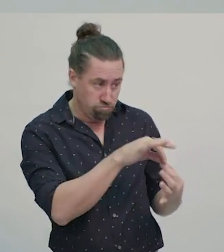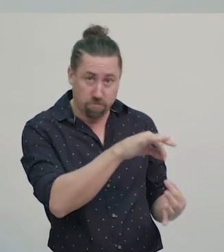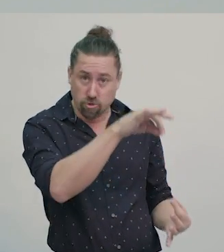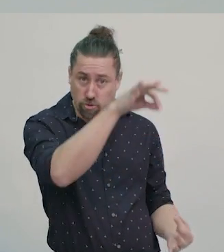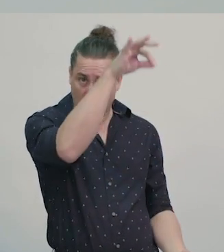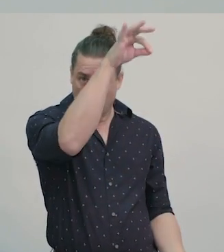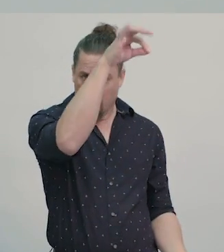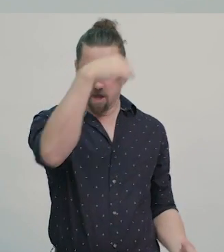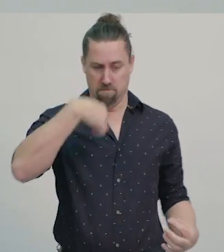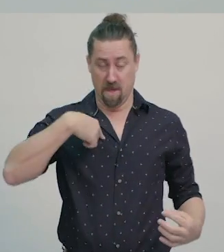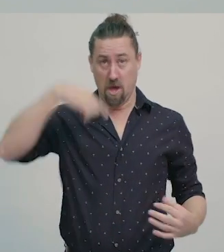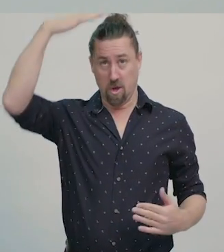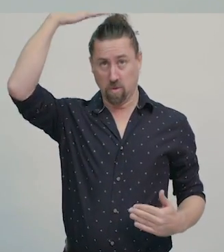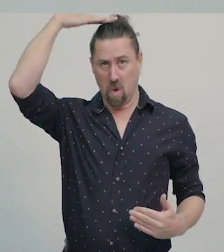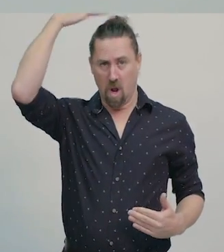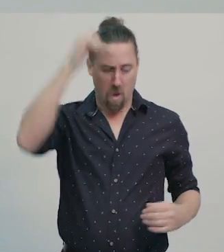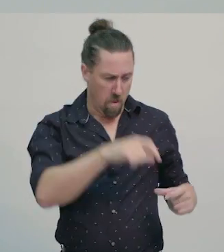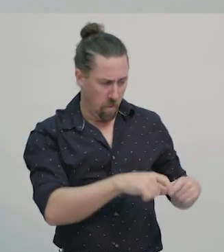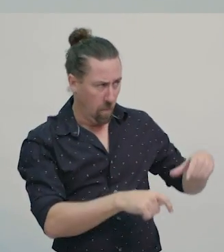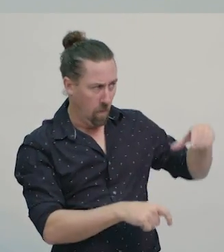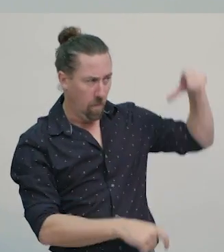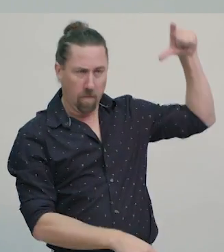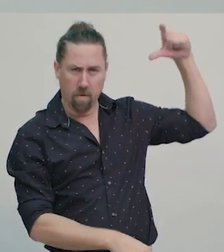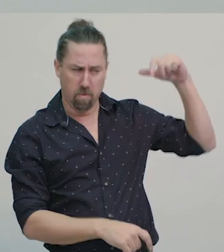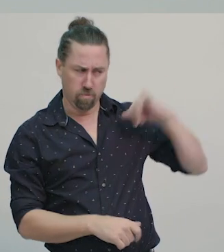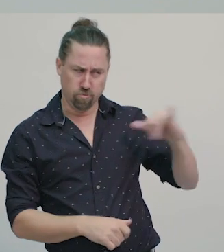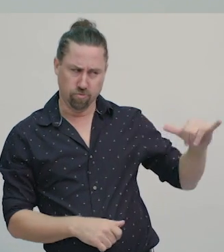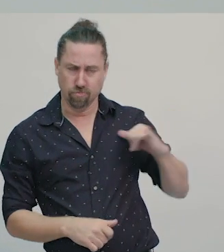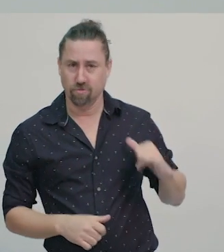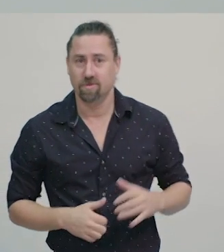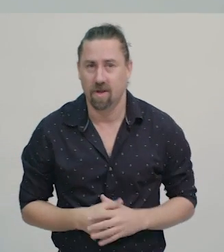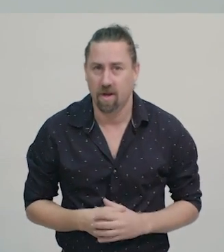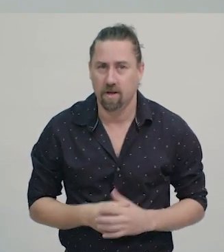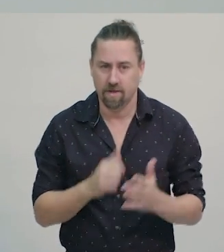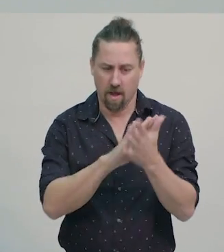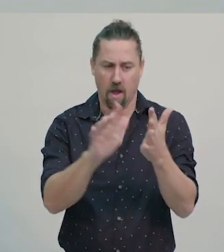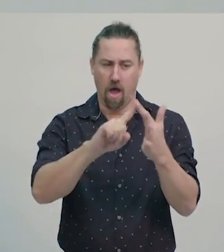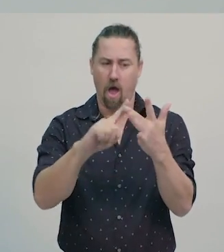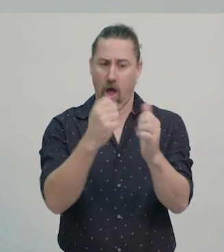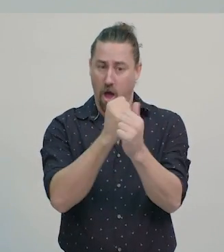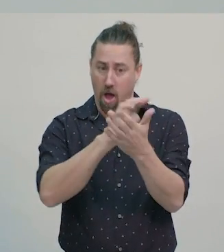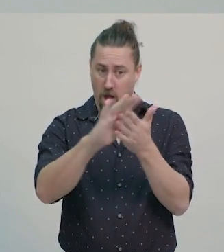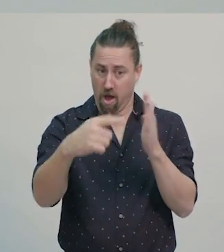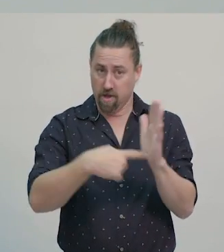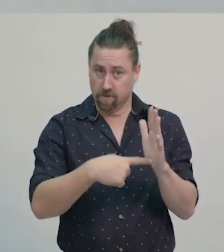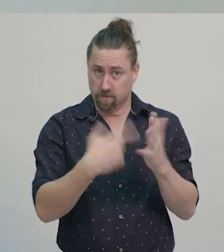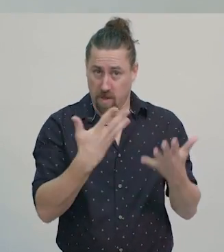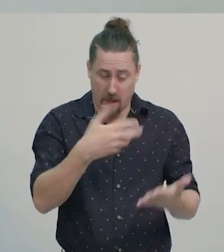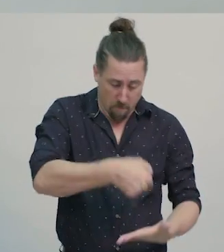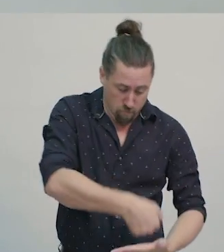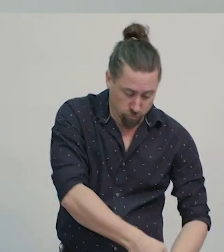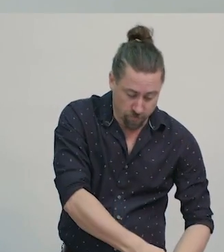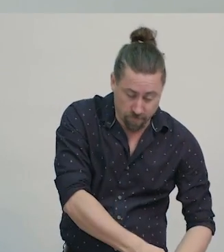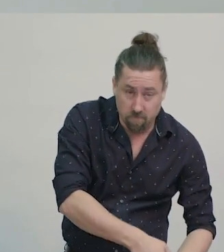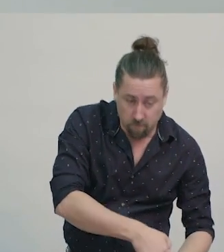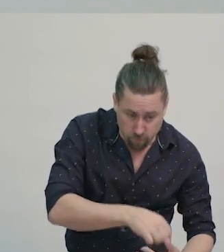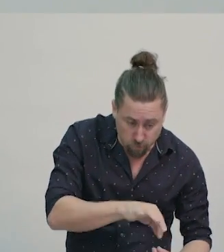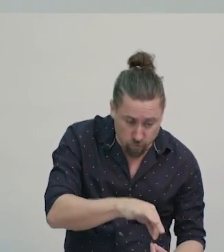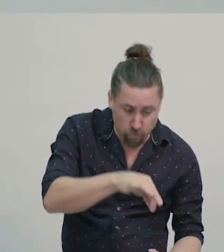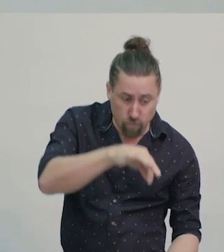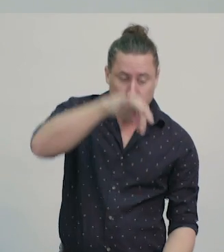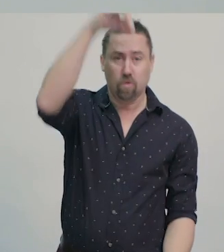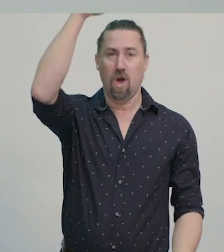height. I can use a height chart to compare my height now to that mark to see if I'm taller